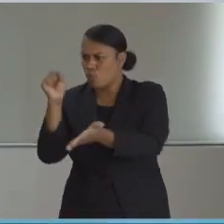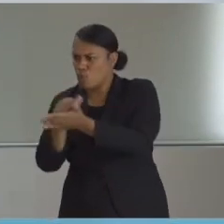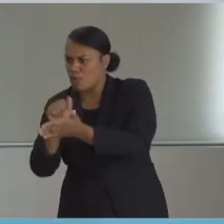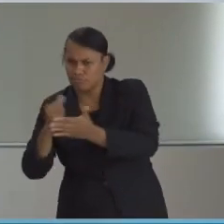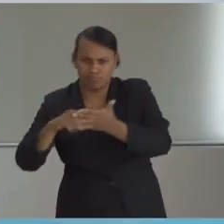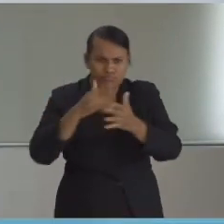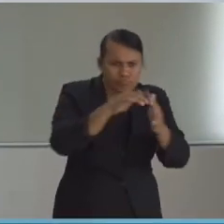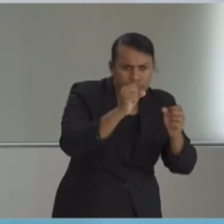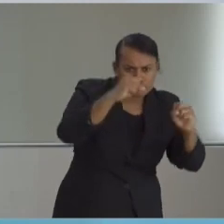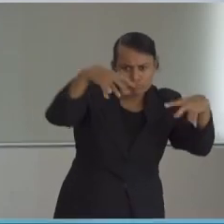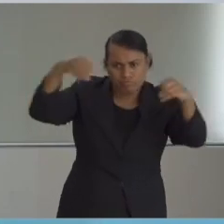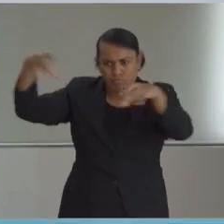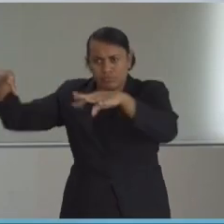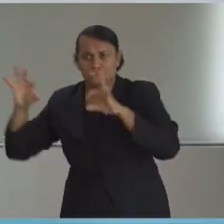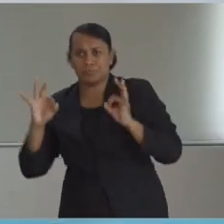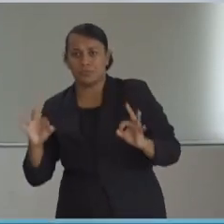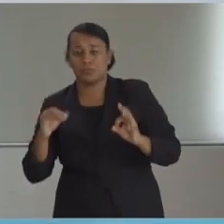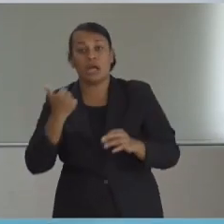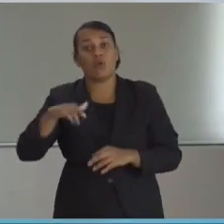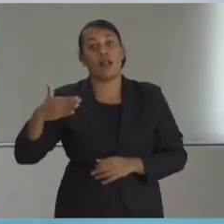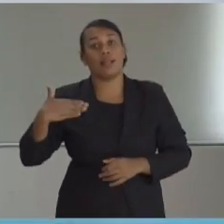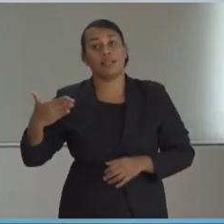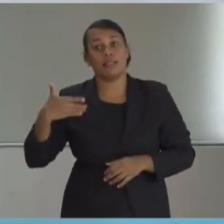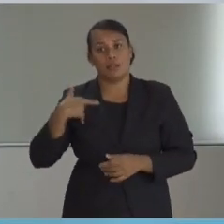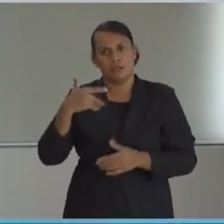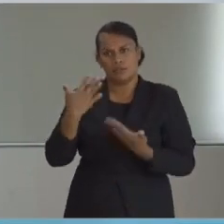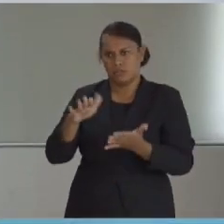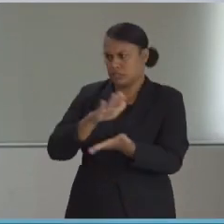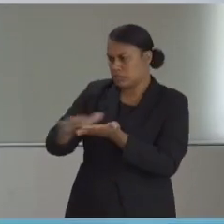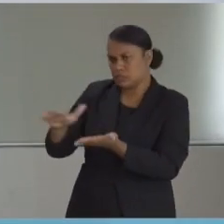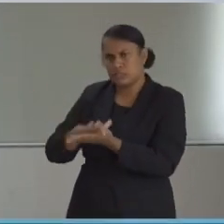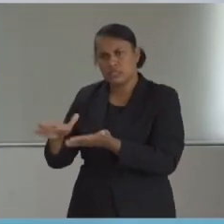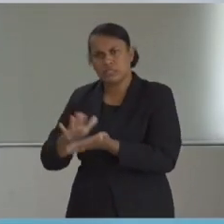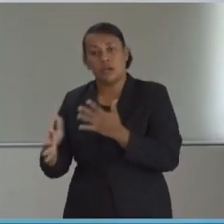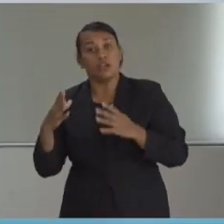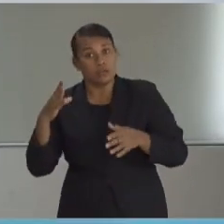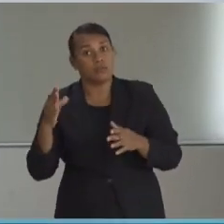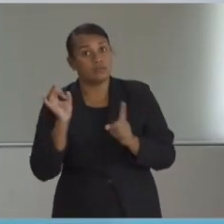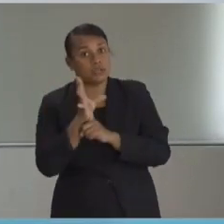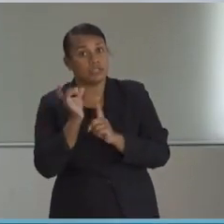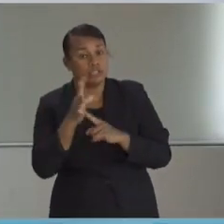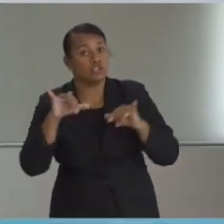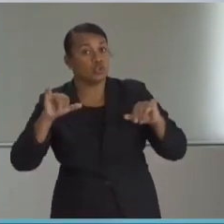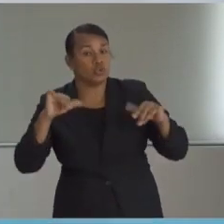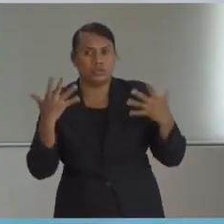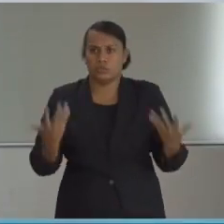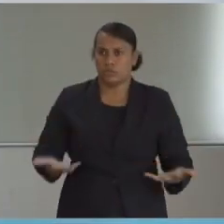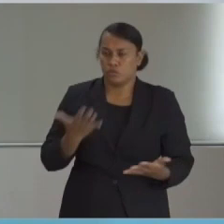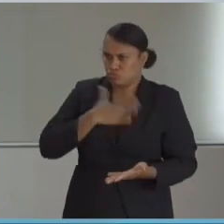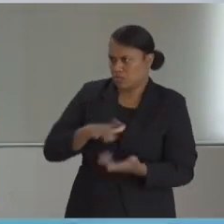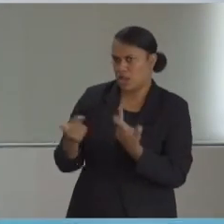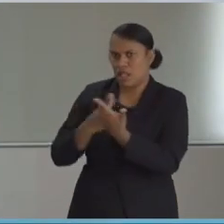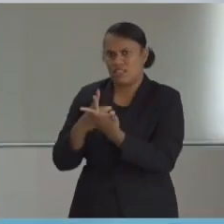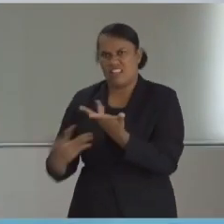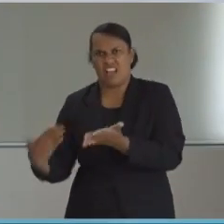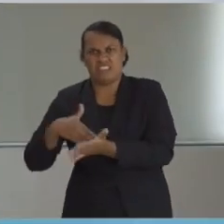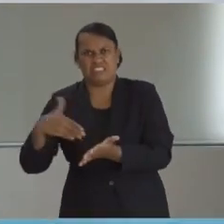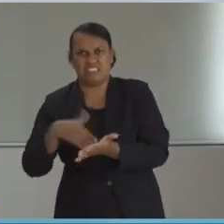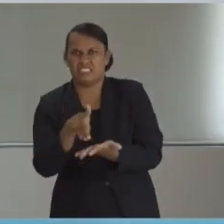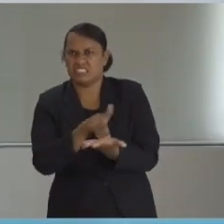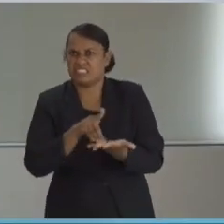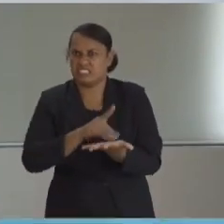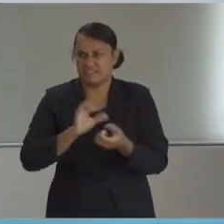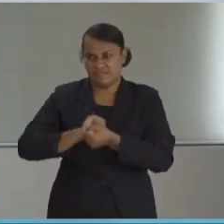Again, health and hygiene is a key issue. We don't want any outbreaks in addition to the COVID-19 that we already have in